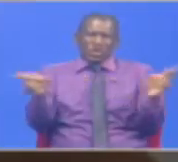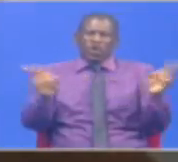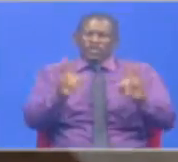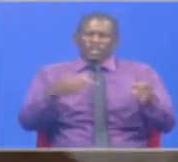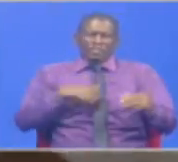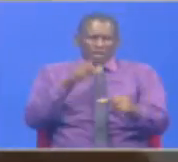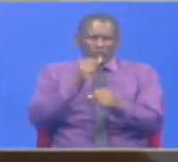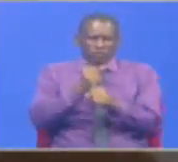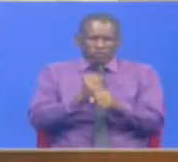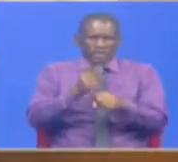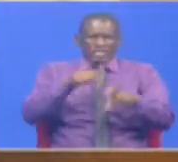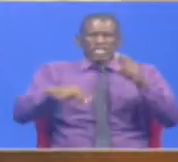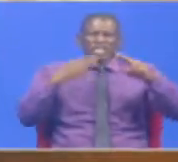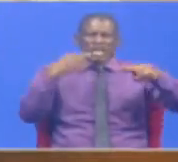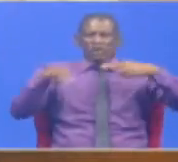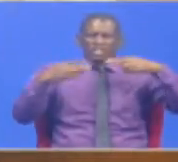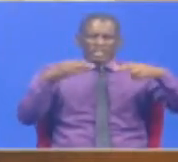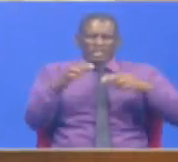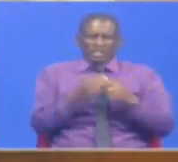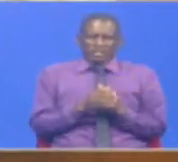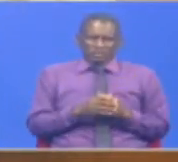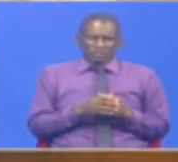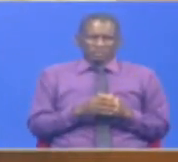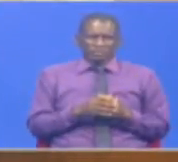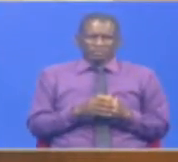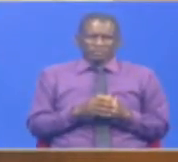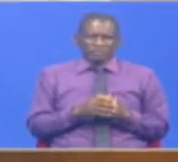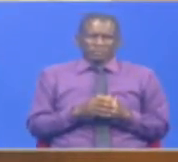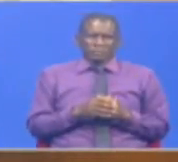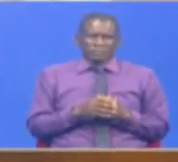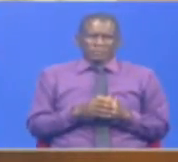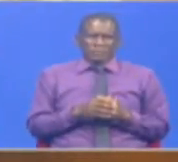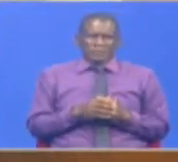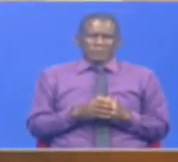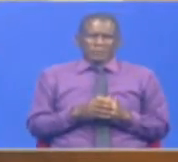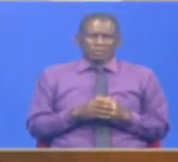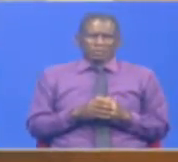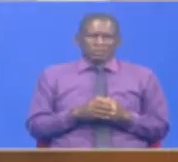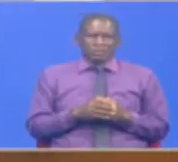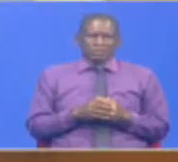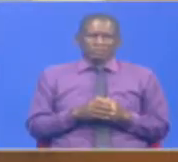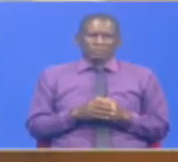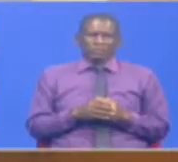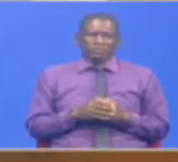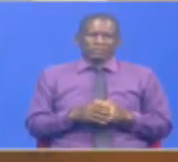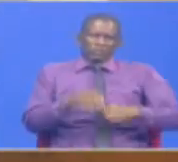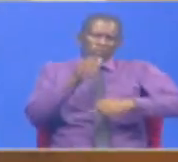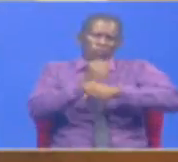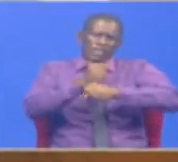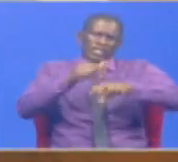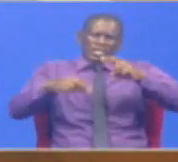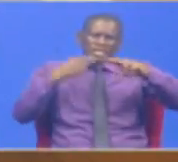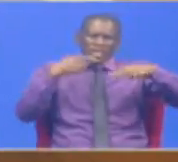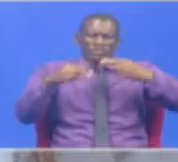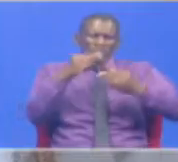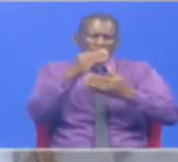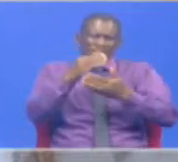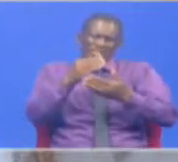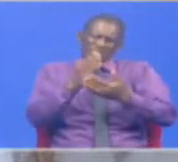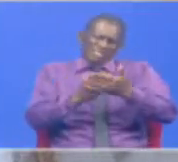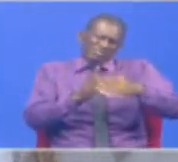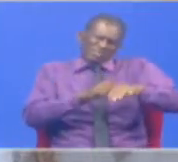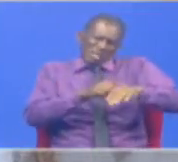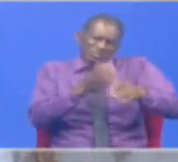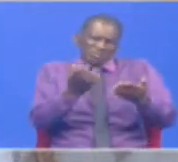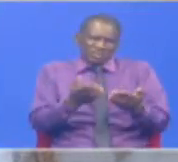I was already working in a hotel. working in a hotel sometimes